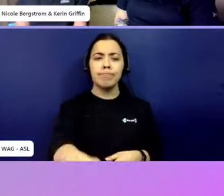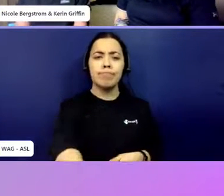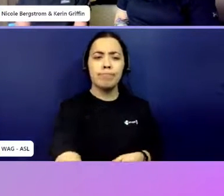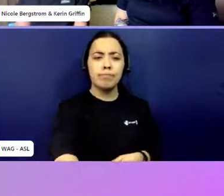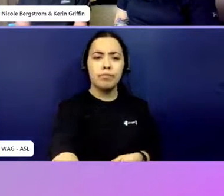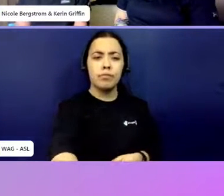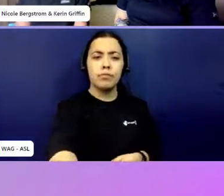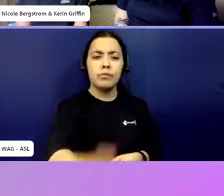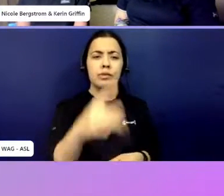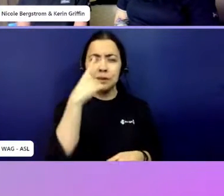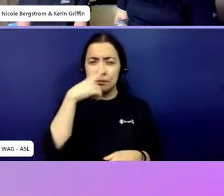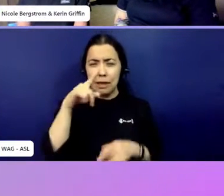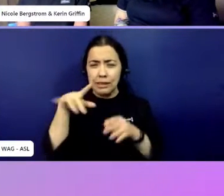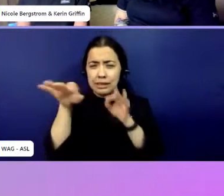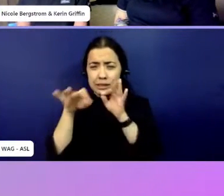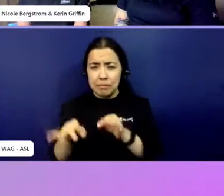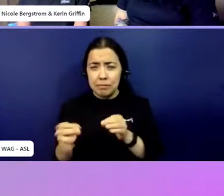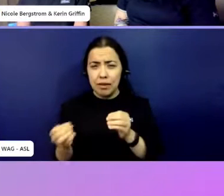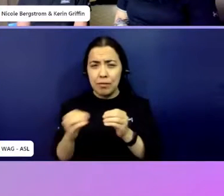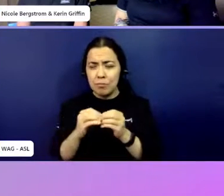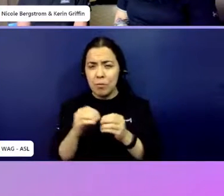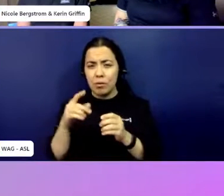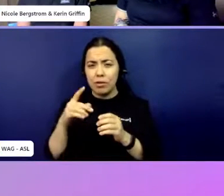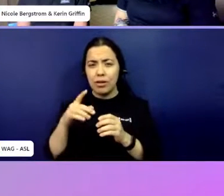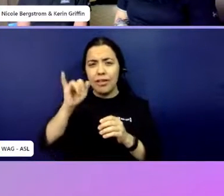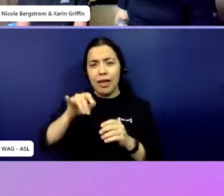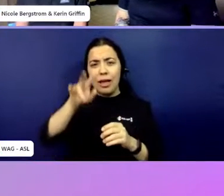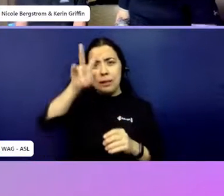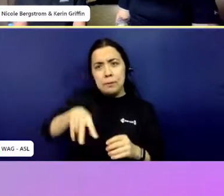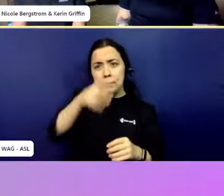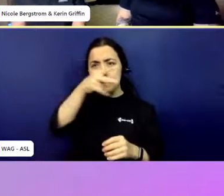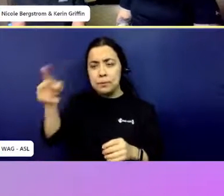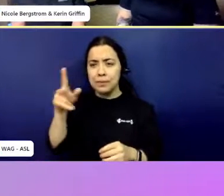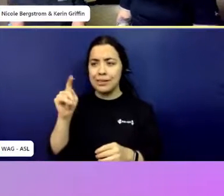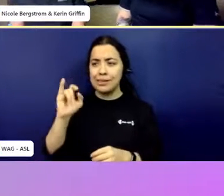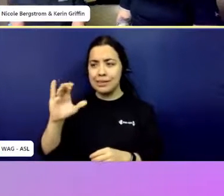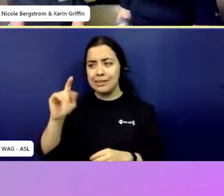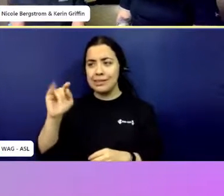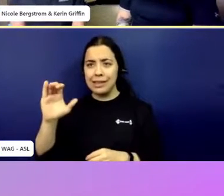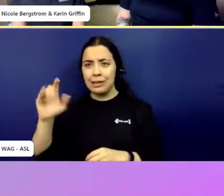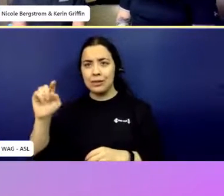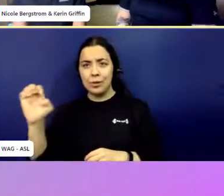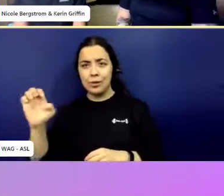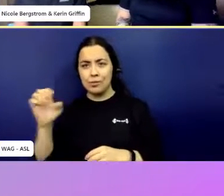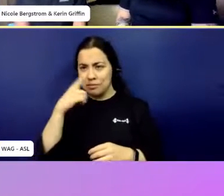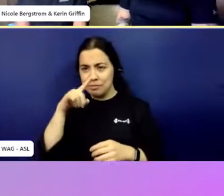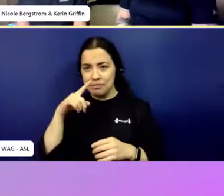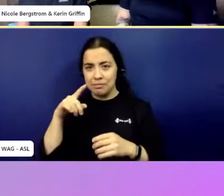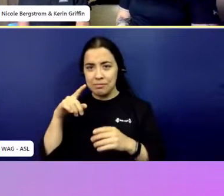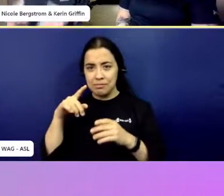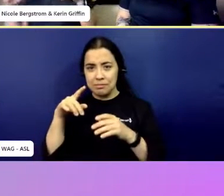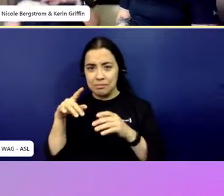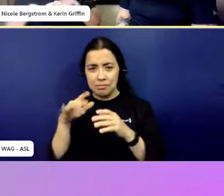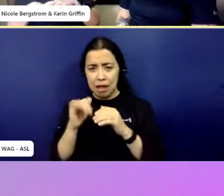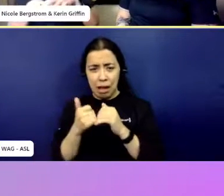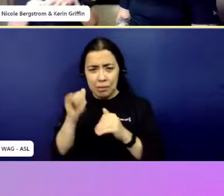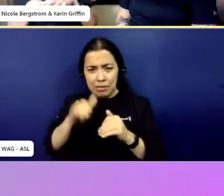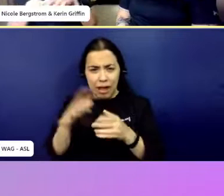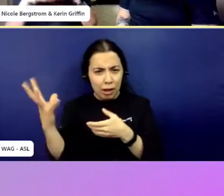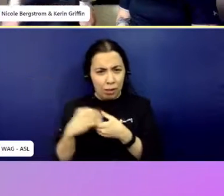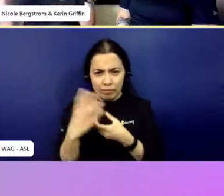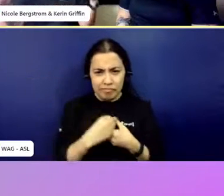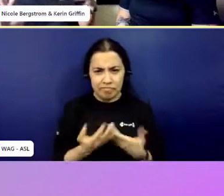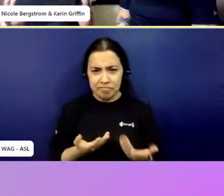more about the tic-tac-toe game and how do you ensure it's inclusive? Okay. So